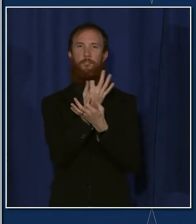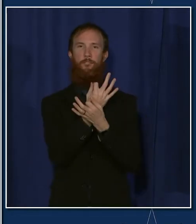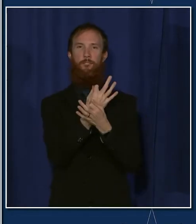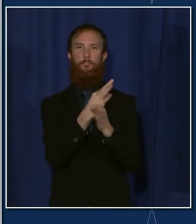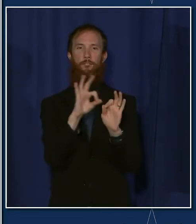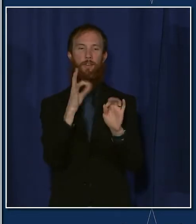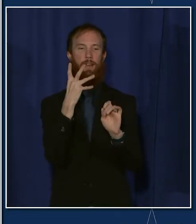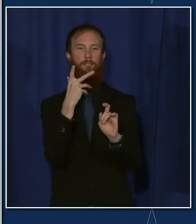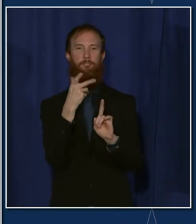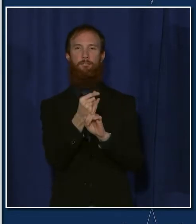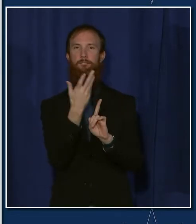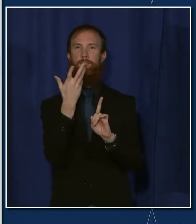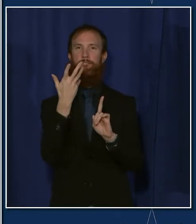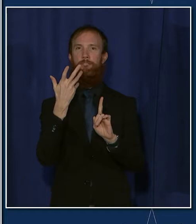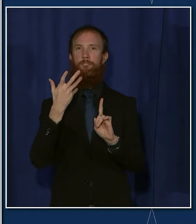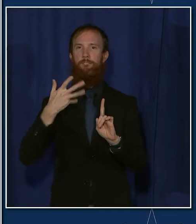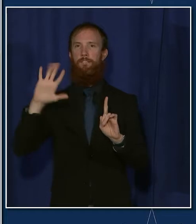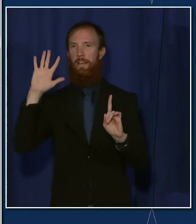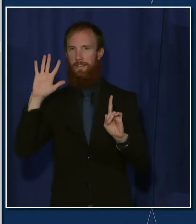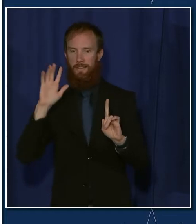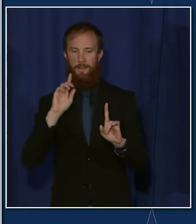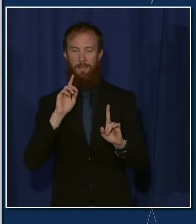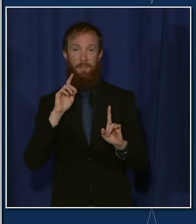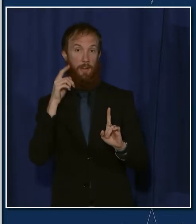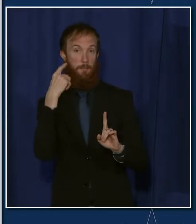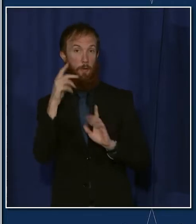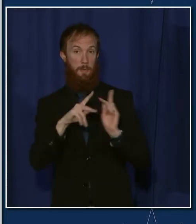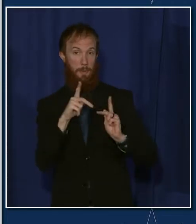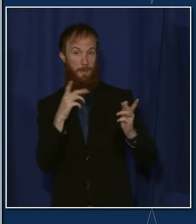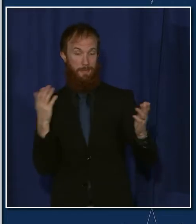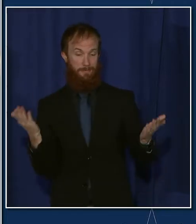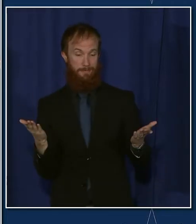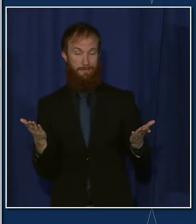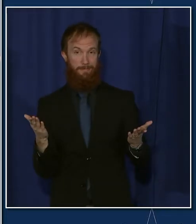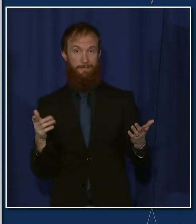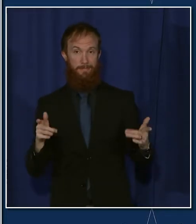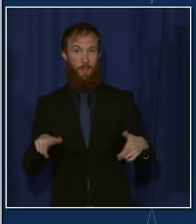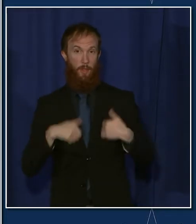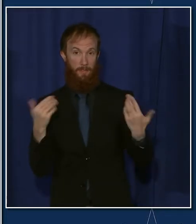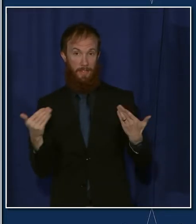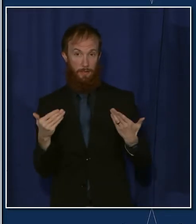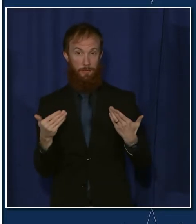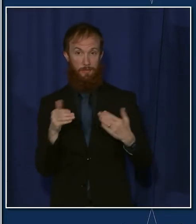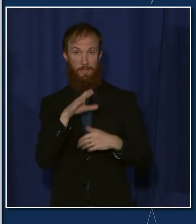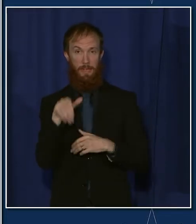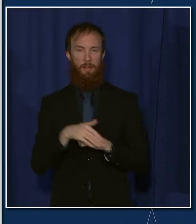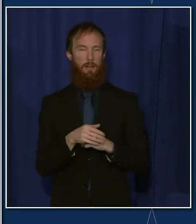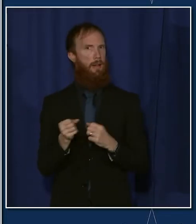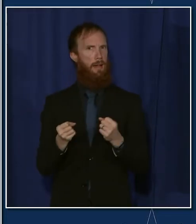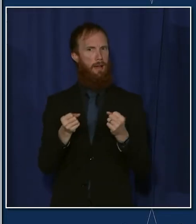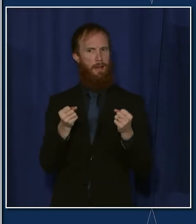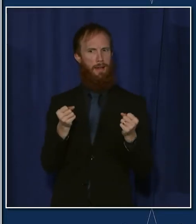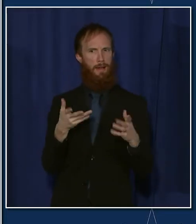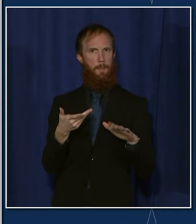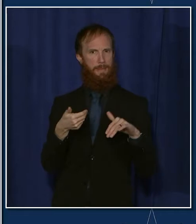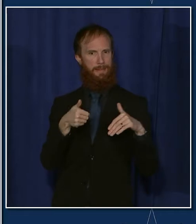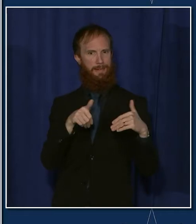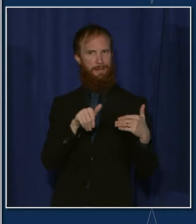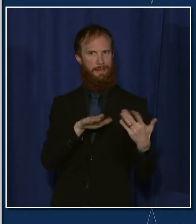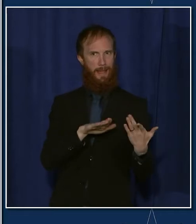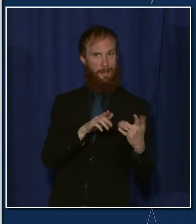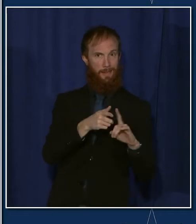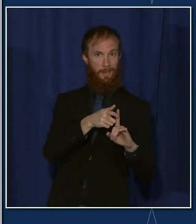COVID vaccinations that have been administered to Chicago residents. How many deaths have there been as a result of